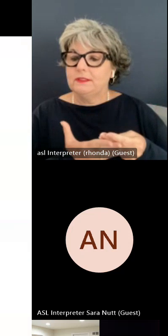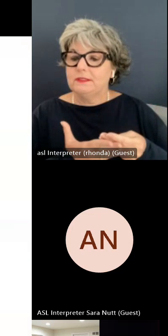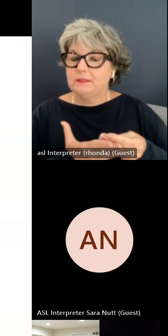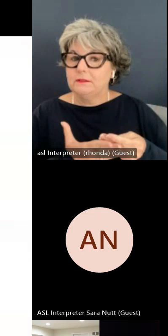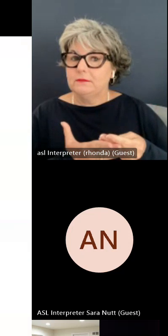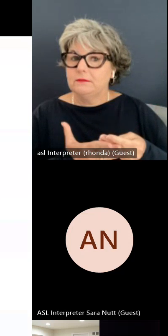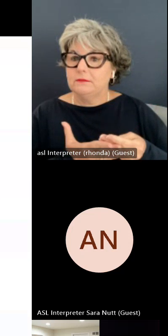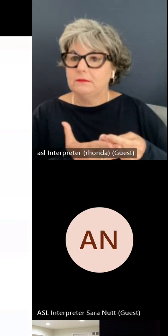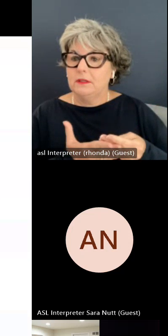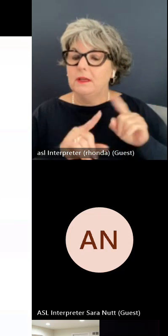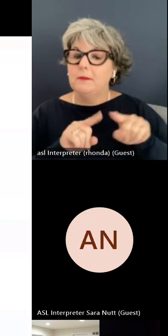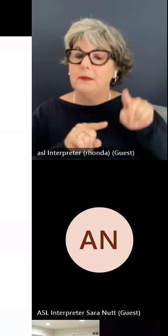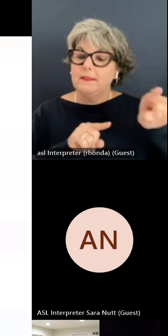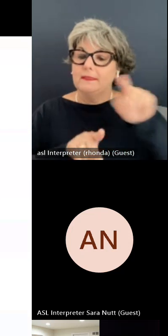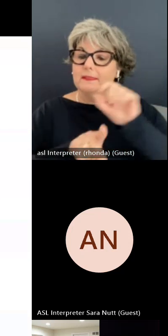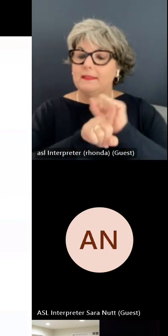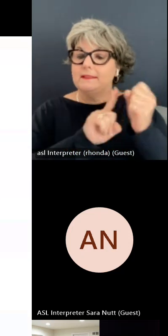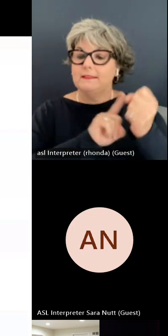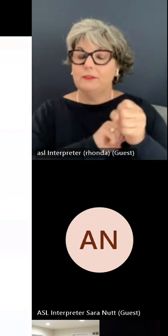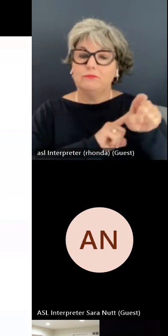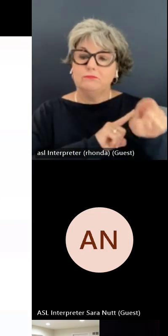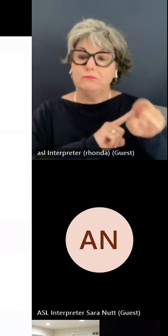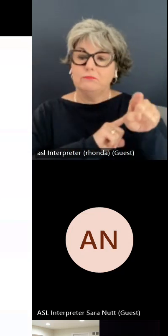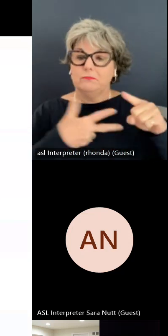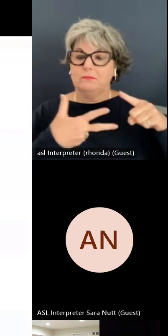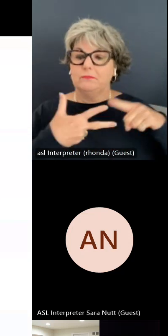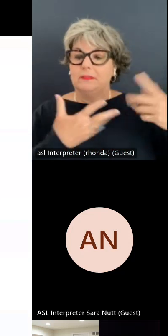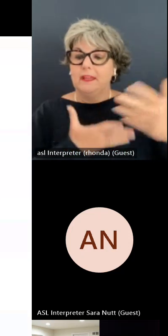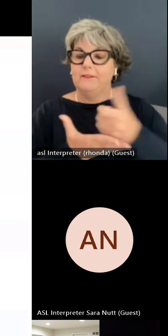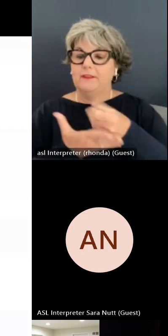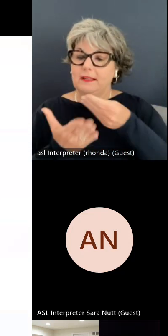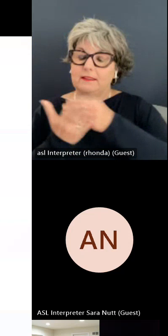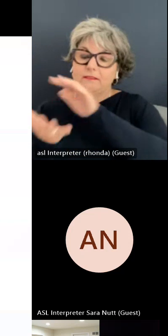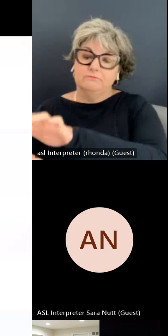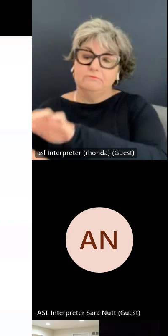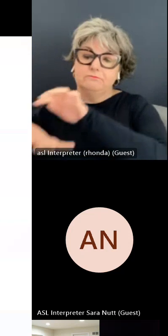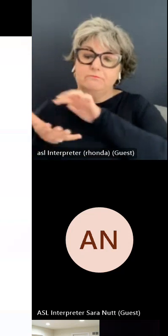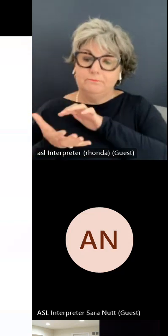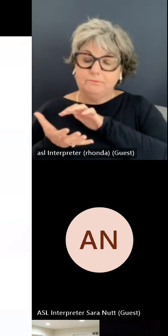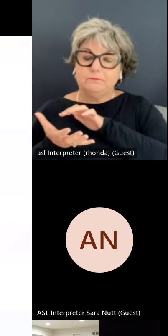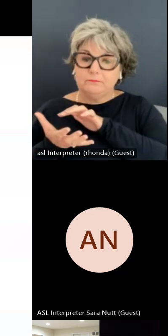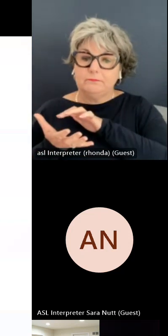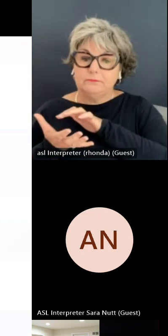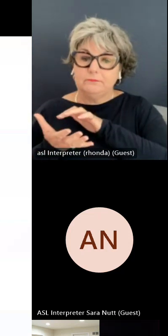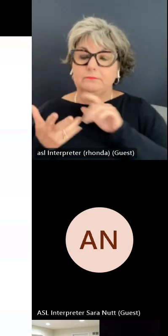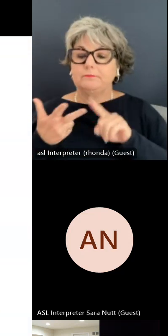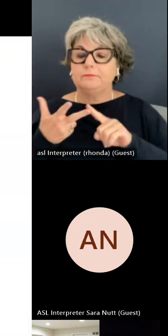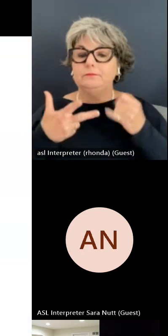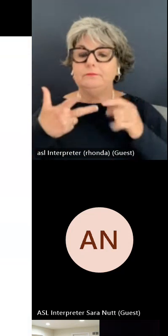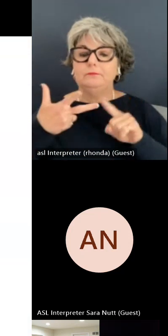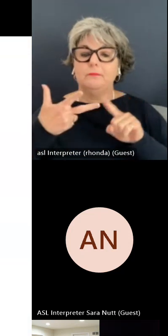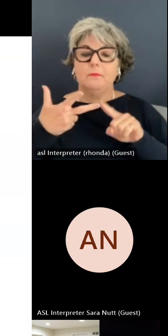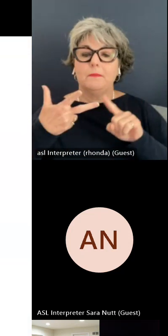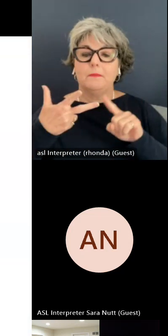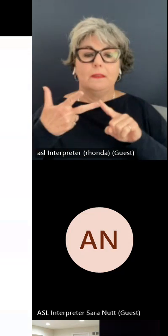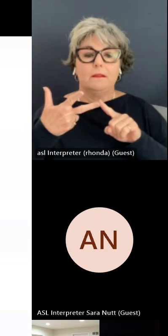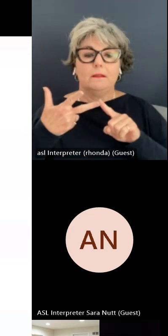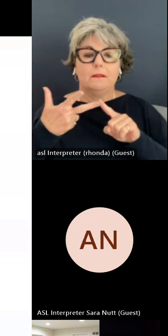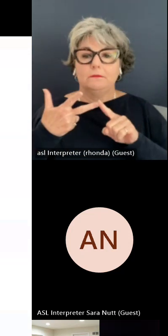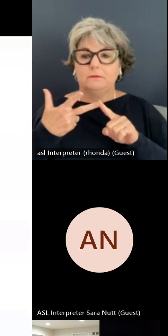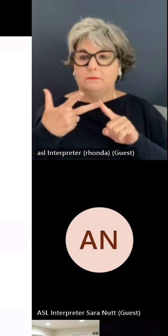that. But in this case, they've actually collected the funds. And then the final one is this is, you